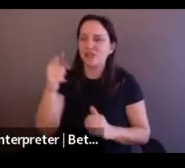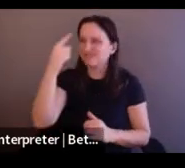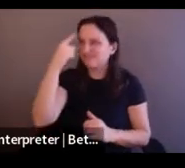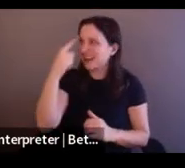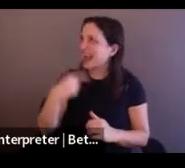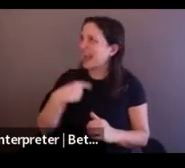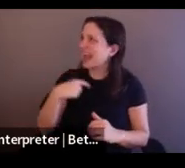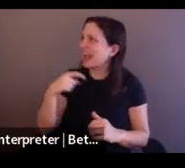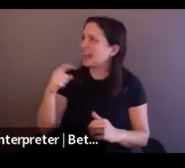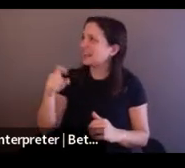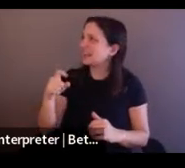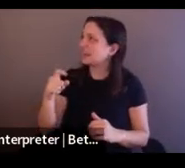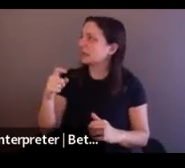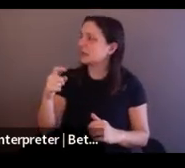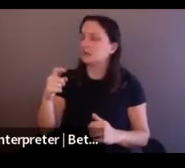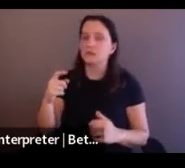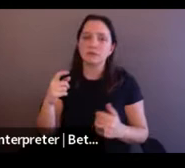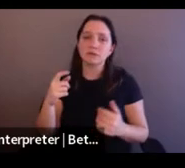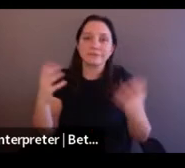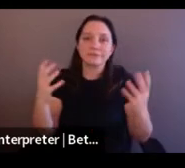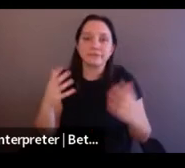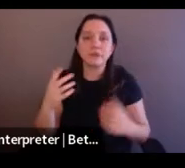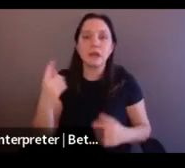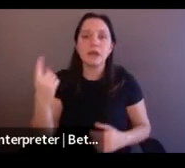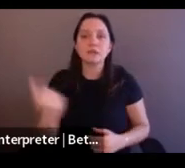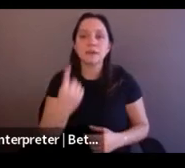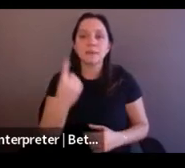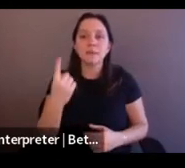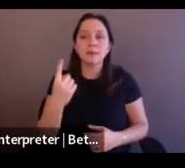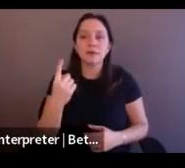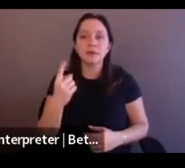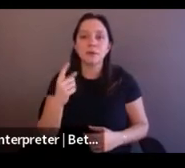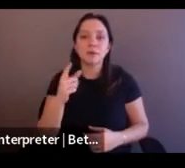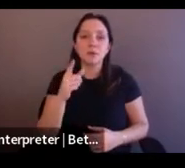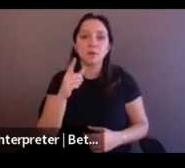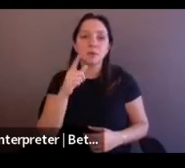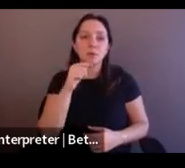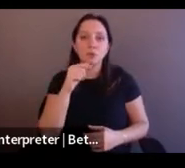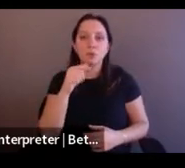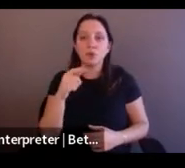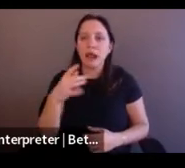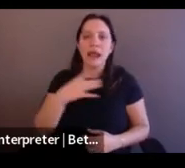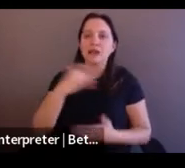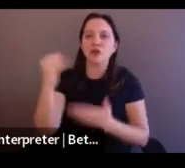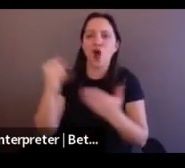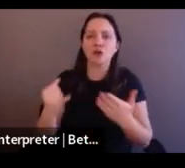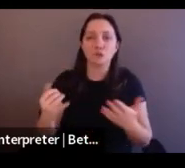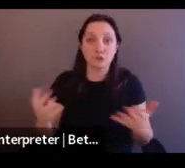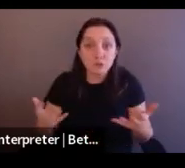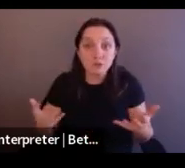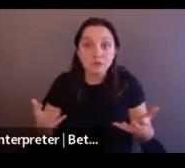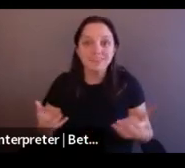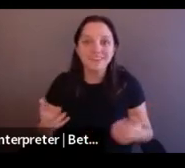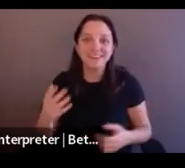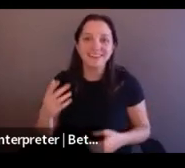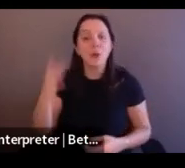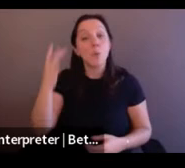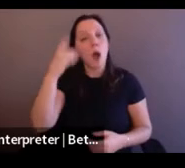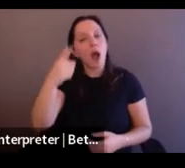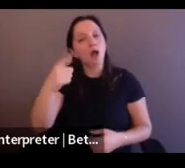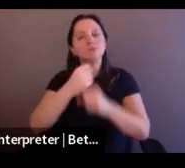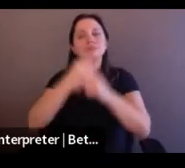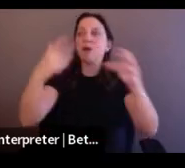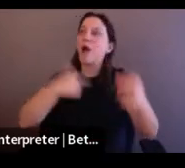lift heavy equipment or somebody that's got the interest in, you know, art because you want them to do art with, you know, young people